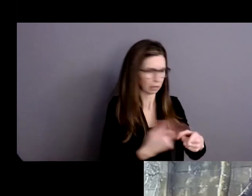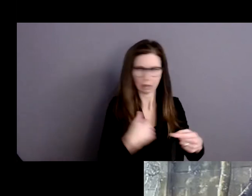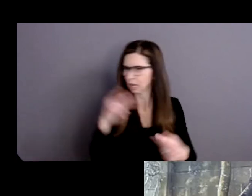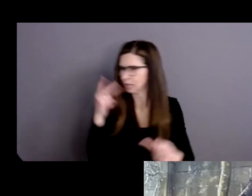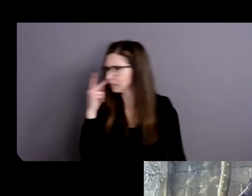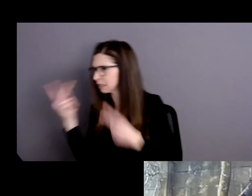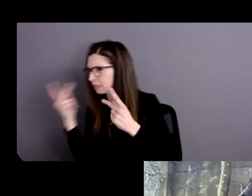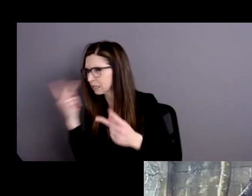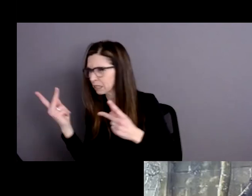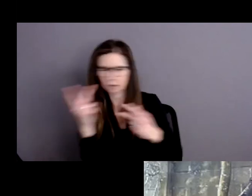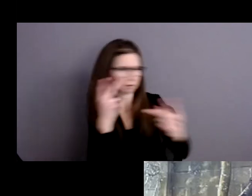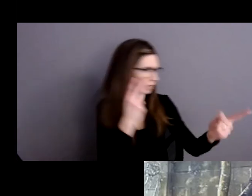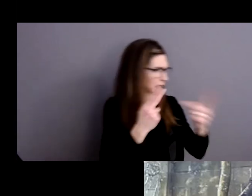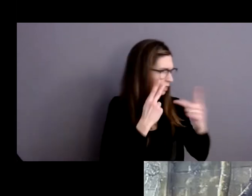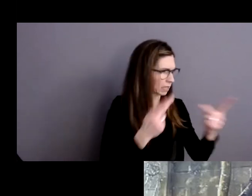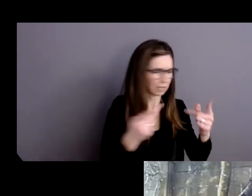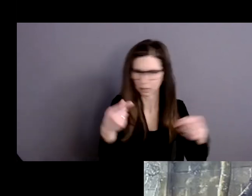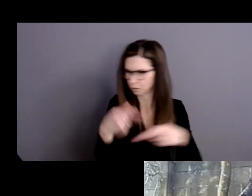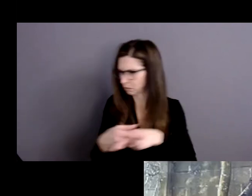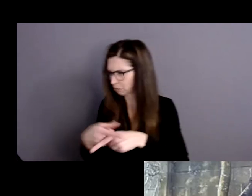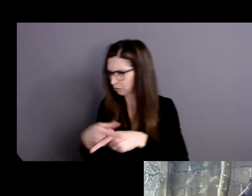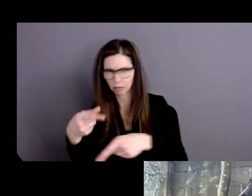telephone pole.